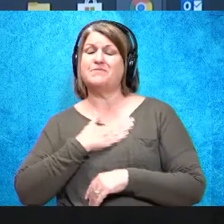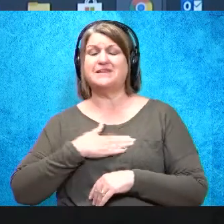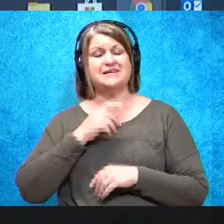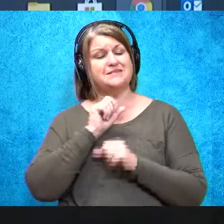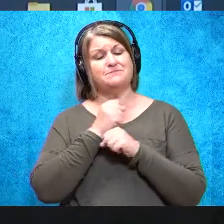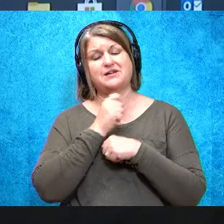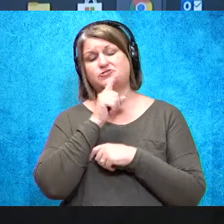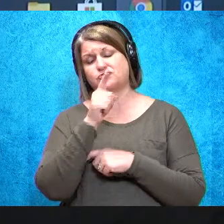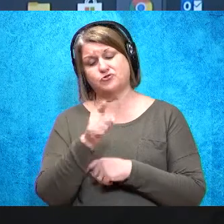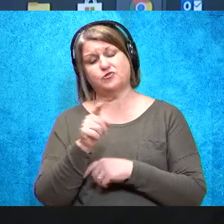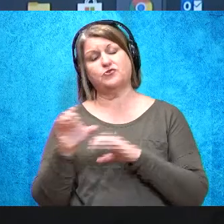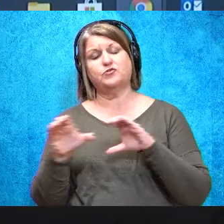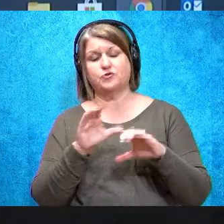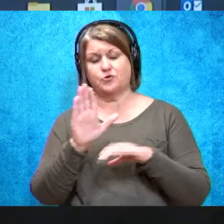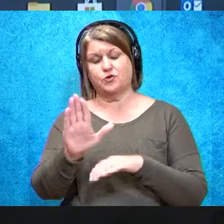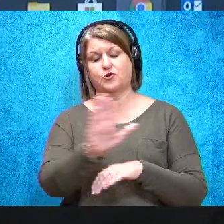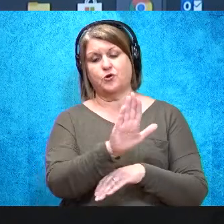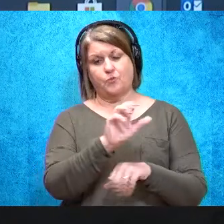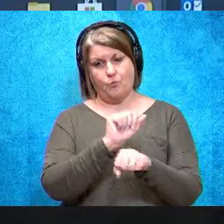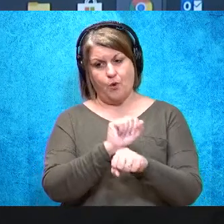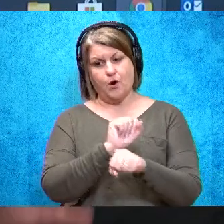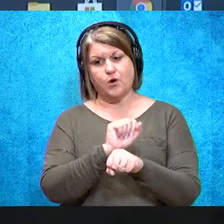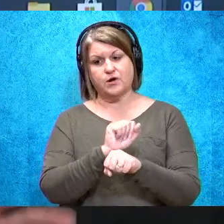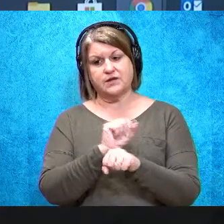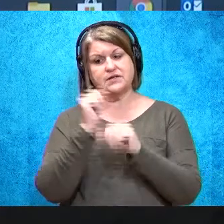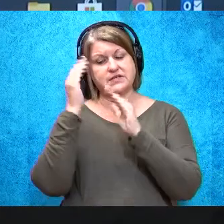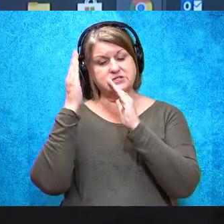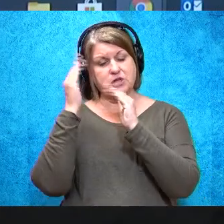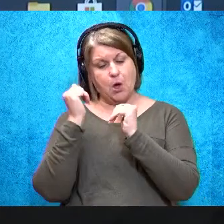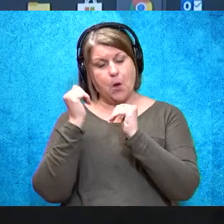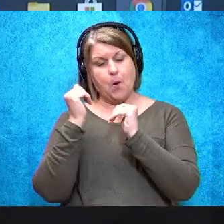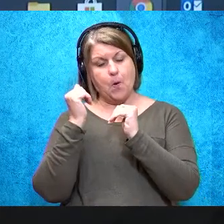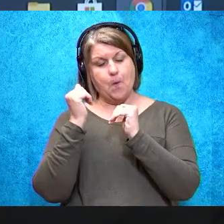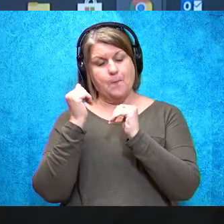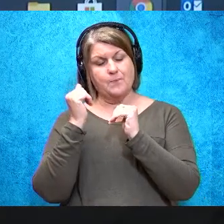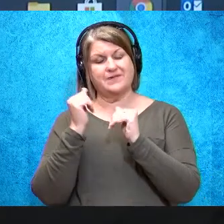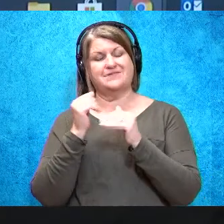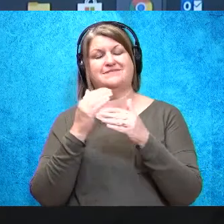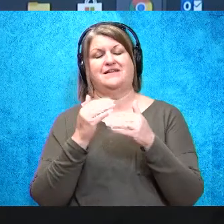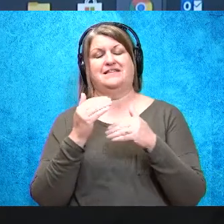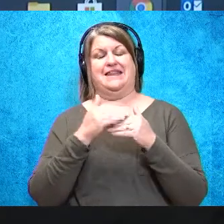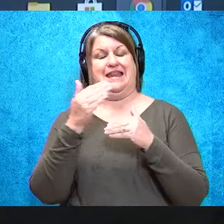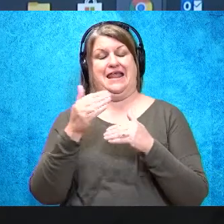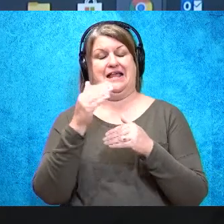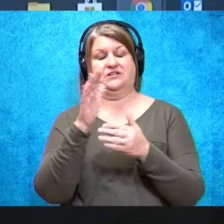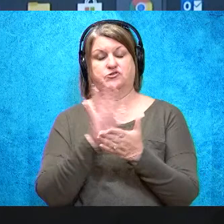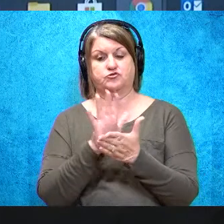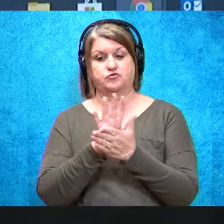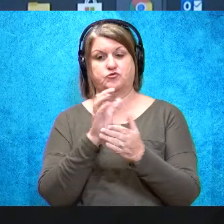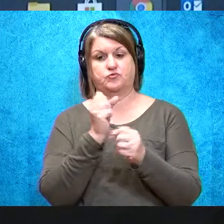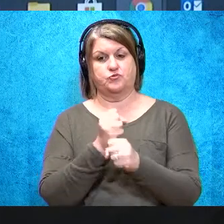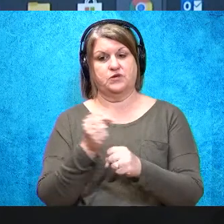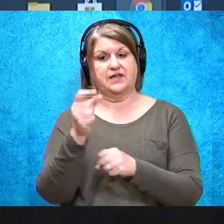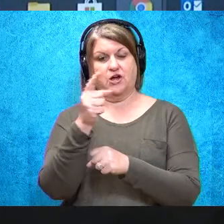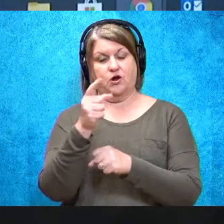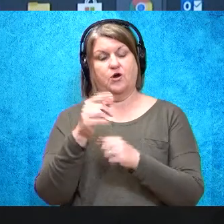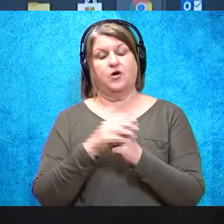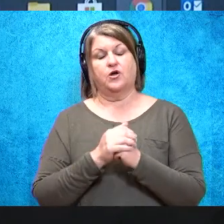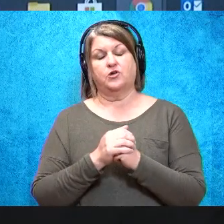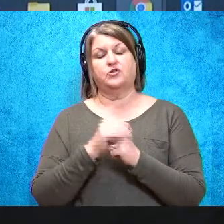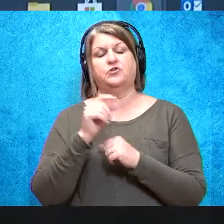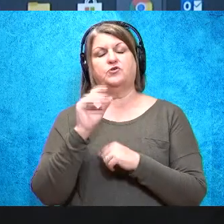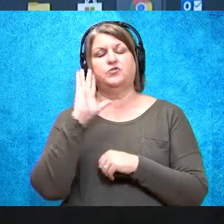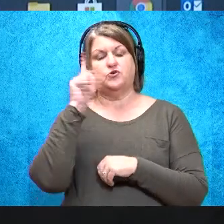our hope that you'll start next school year ready for your next grade level. We know you can do this,